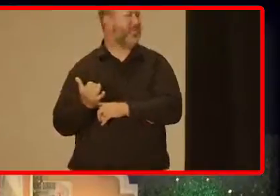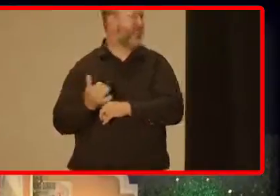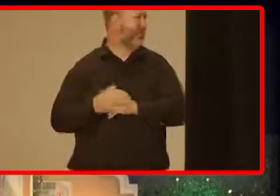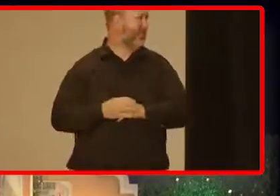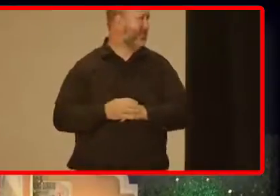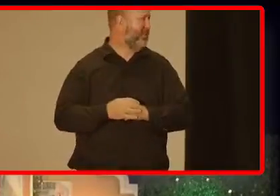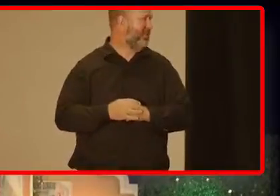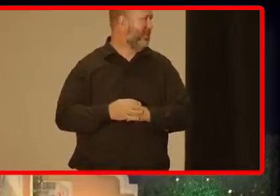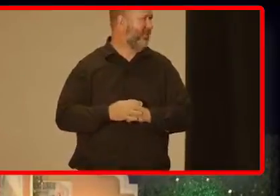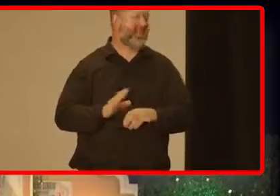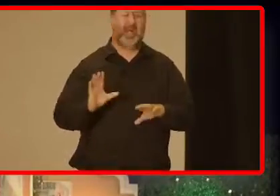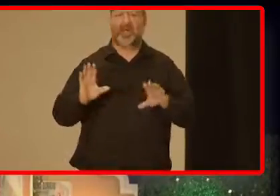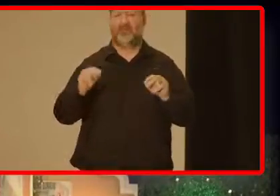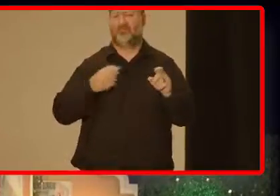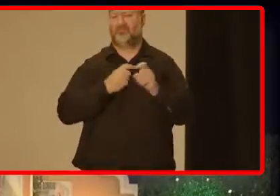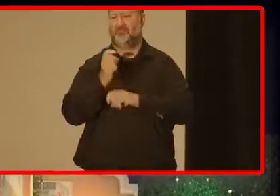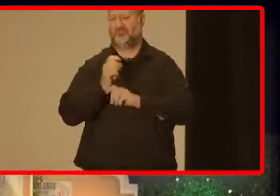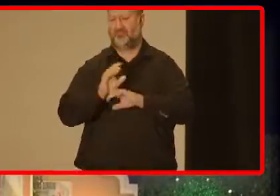23. No.